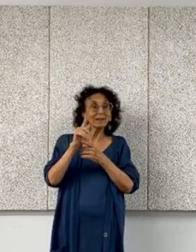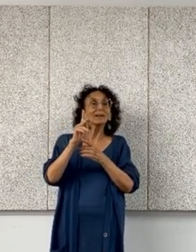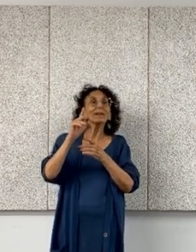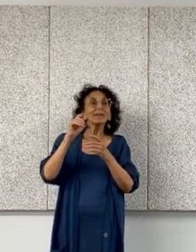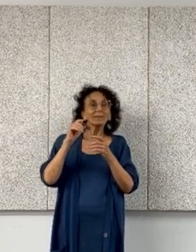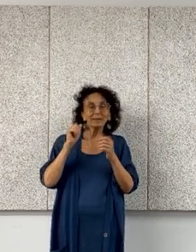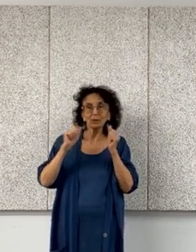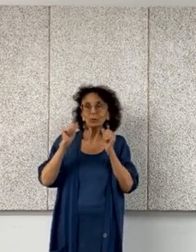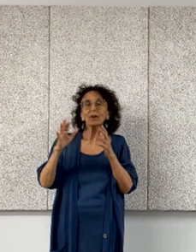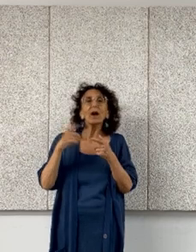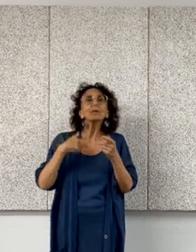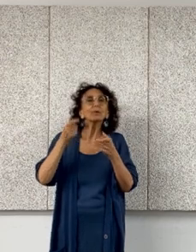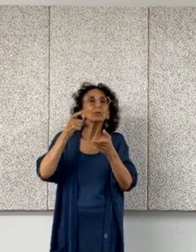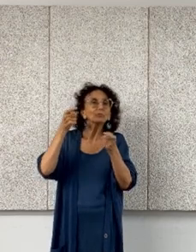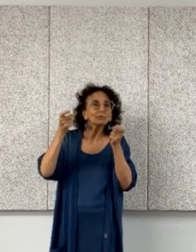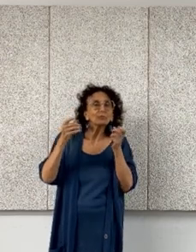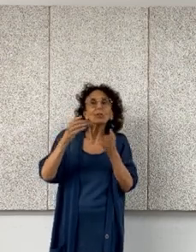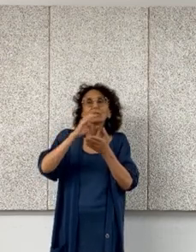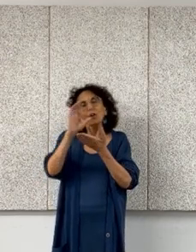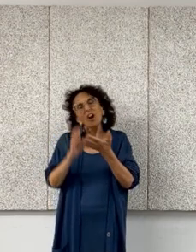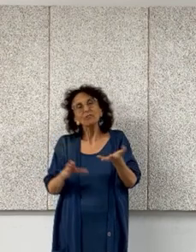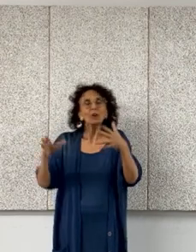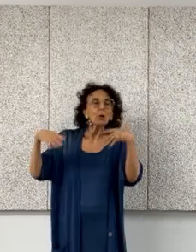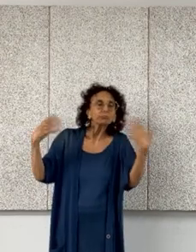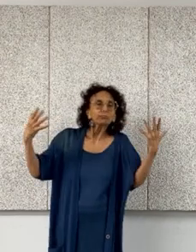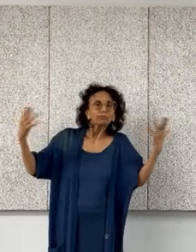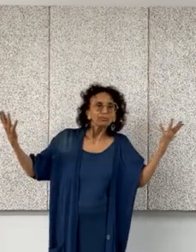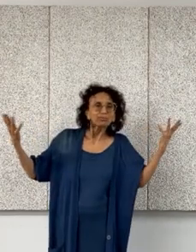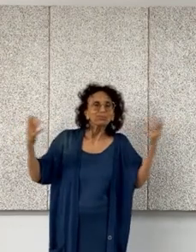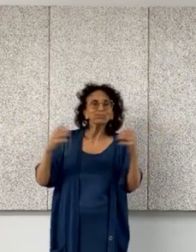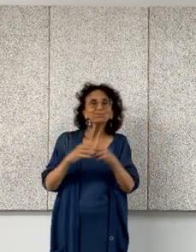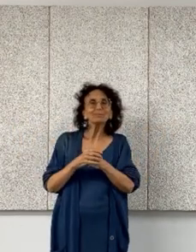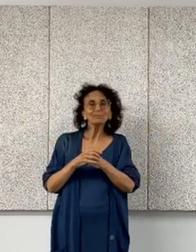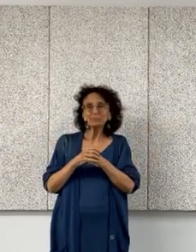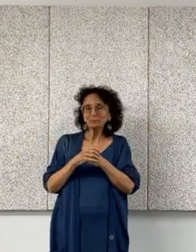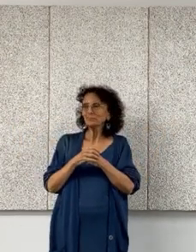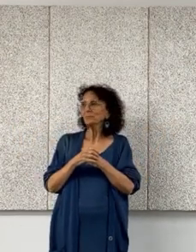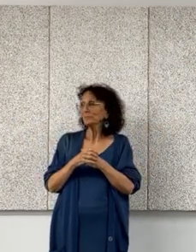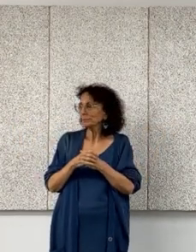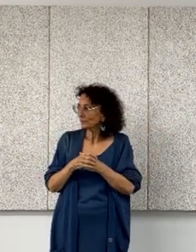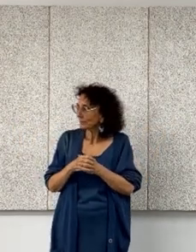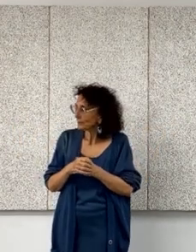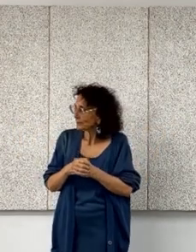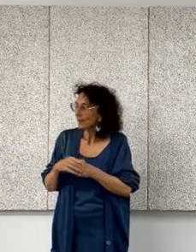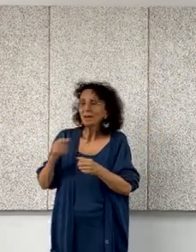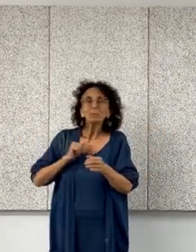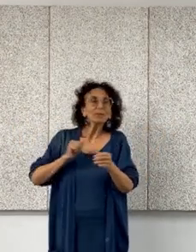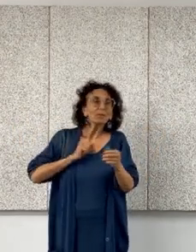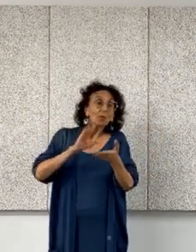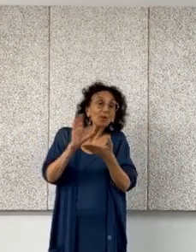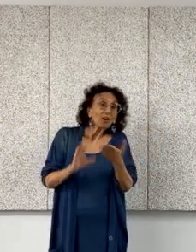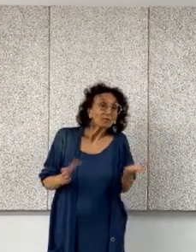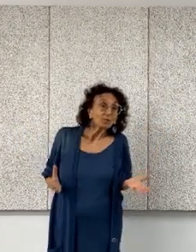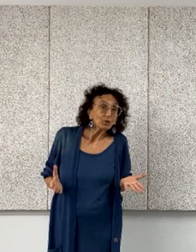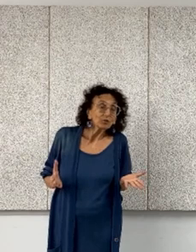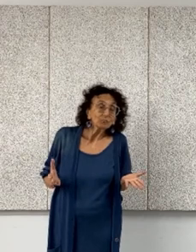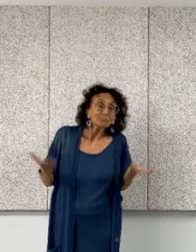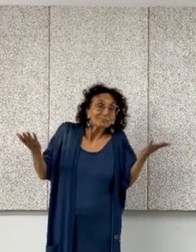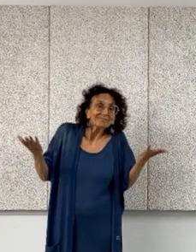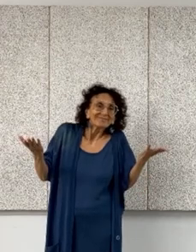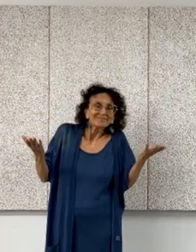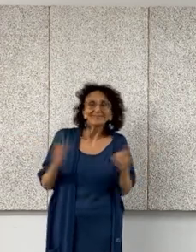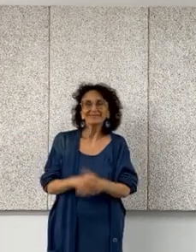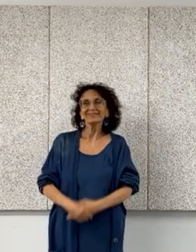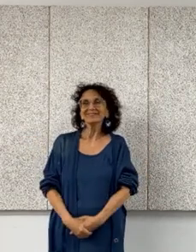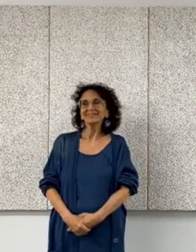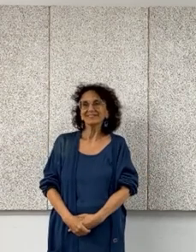large. A director in choreography? Yeah, you could be that. Yeah, own it. Choreographer also.